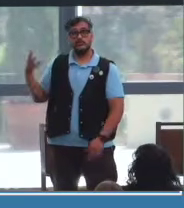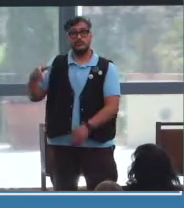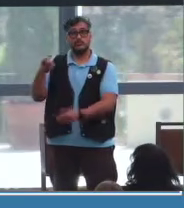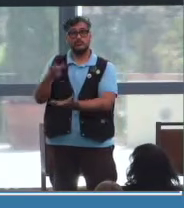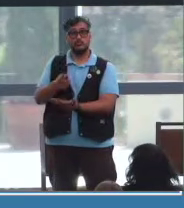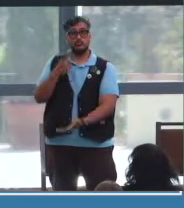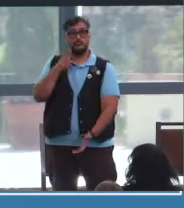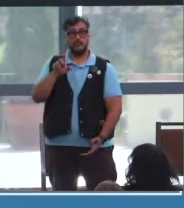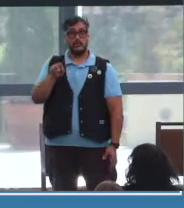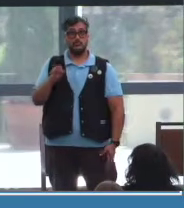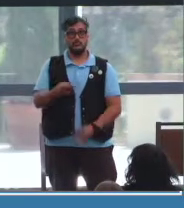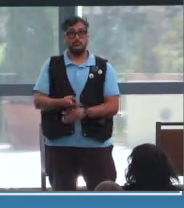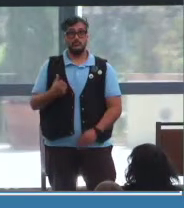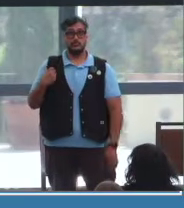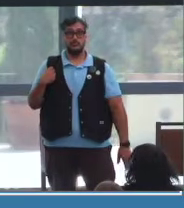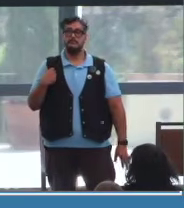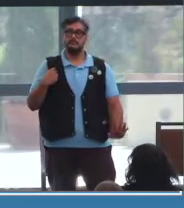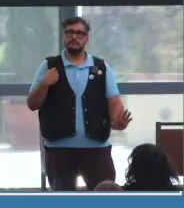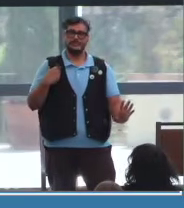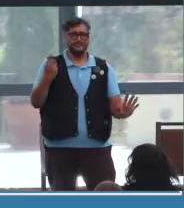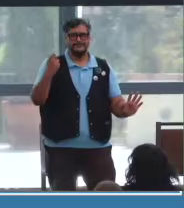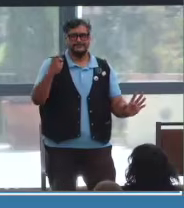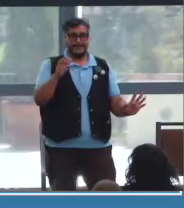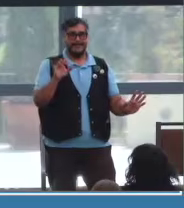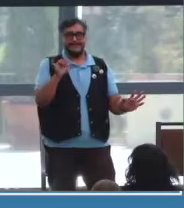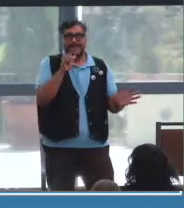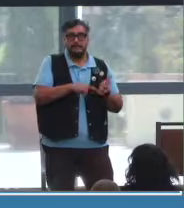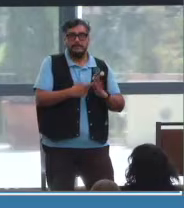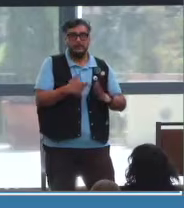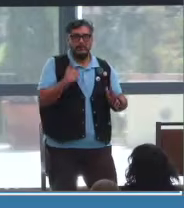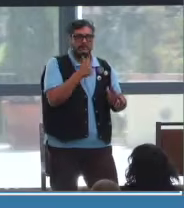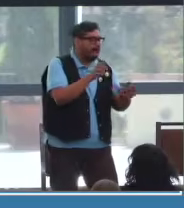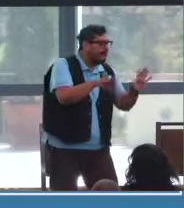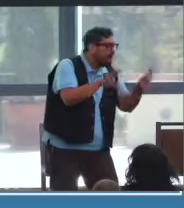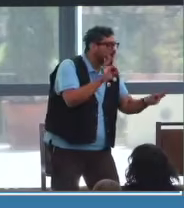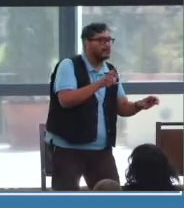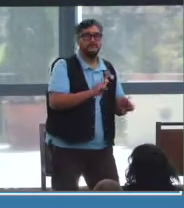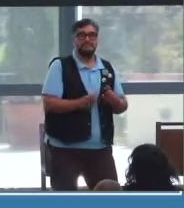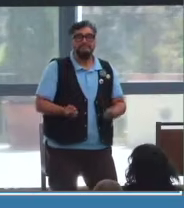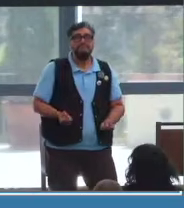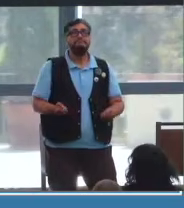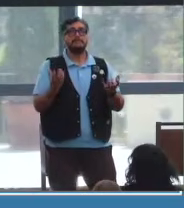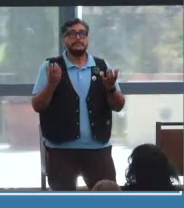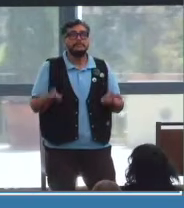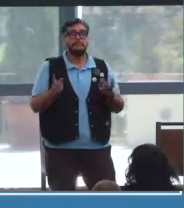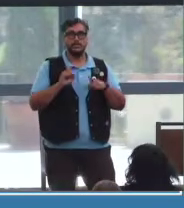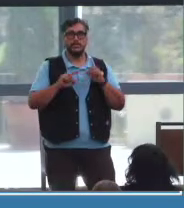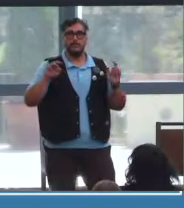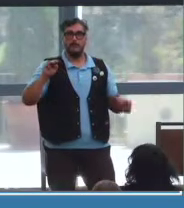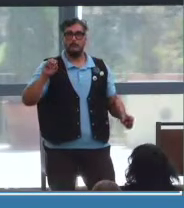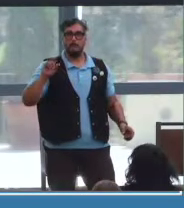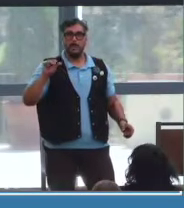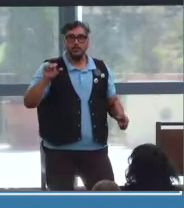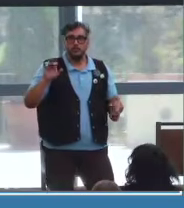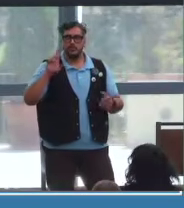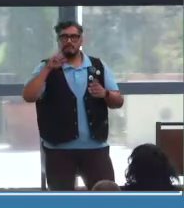for lupus. And that's not for lack of trying. Many different molecules have gone through the research phase,